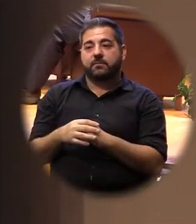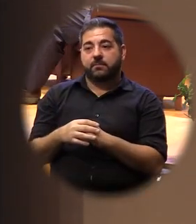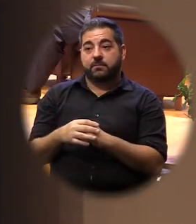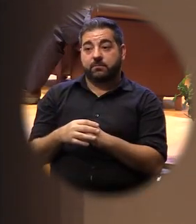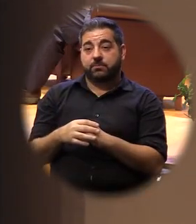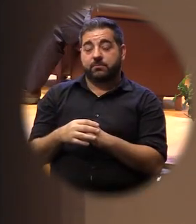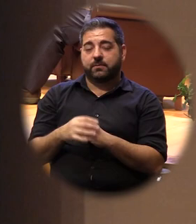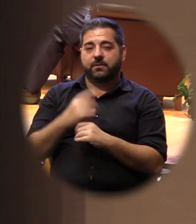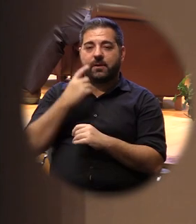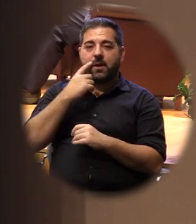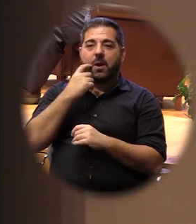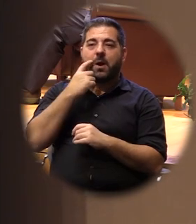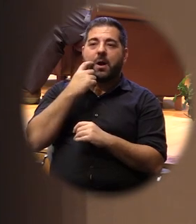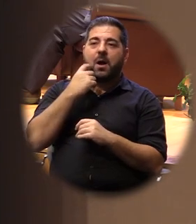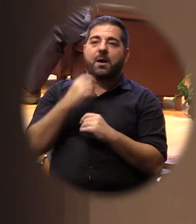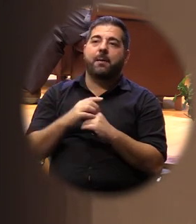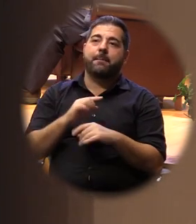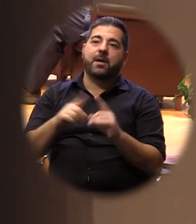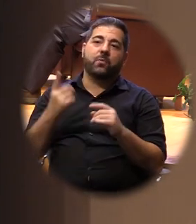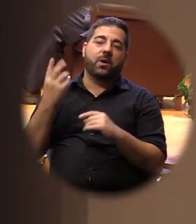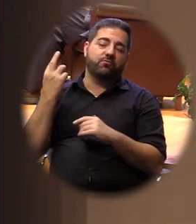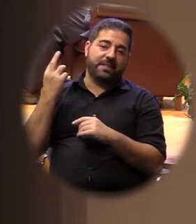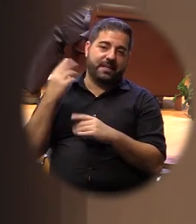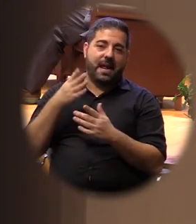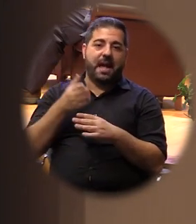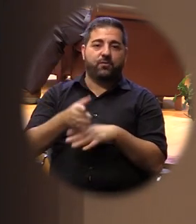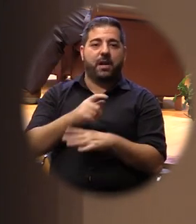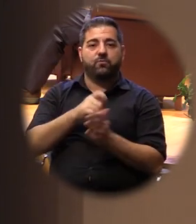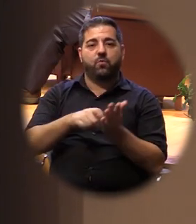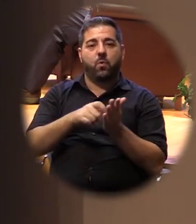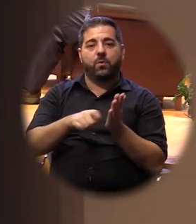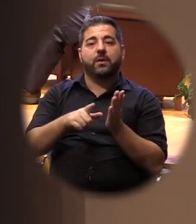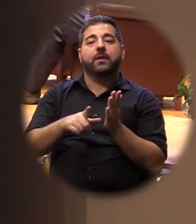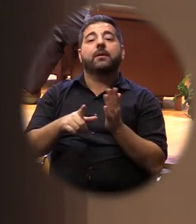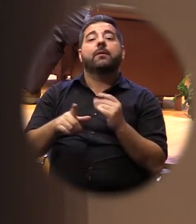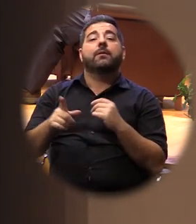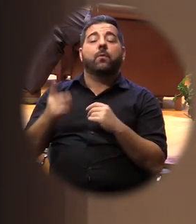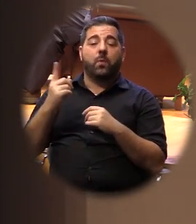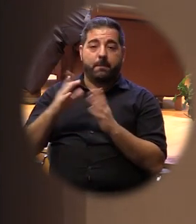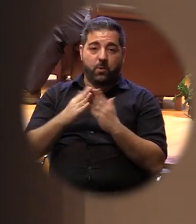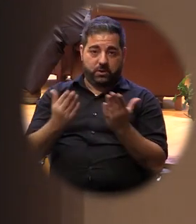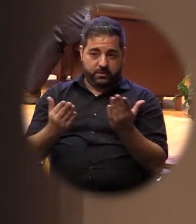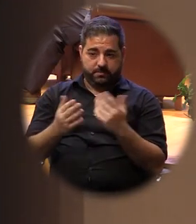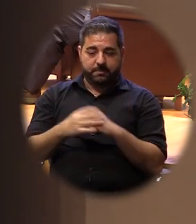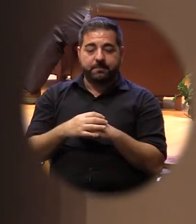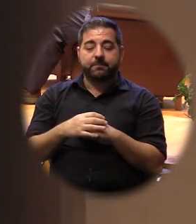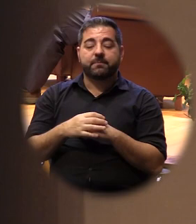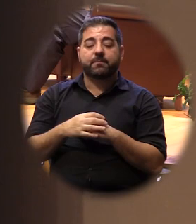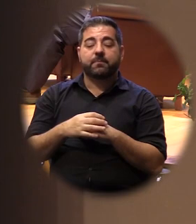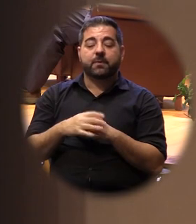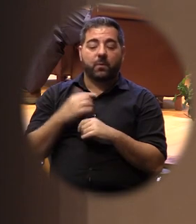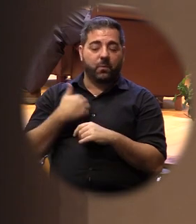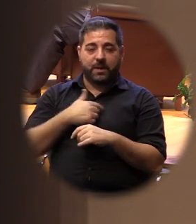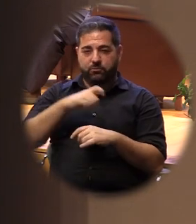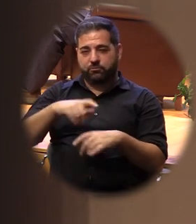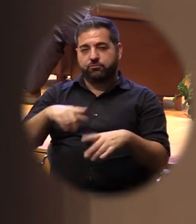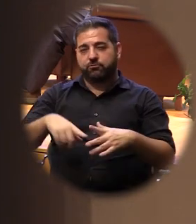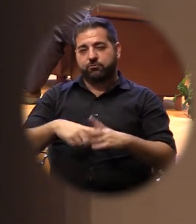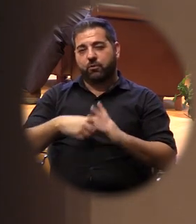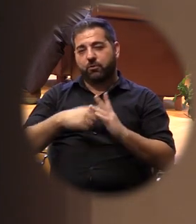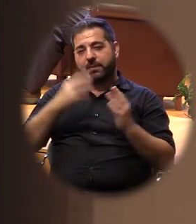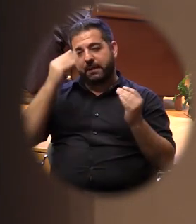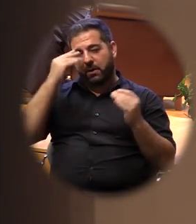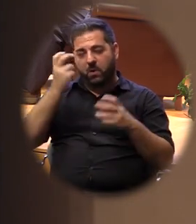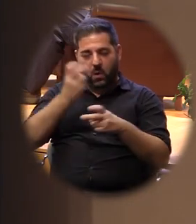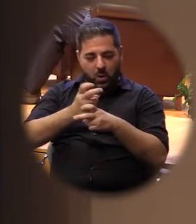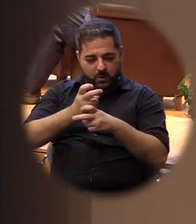But it's one of the reasons, after I wrote Myths of Gender, that I realized that that we had to start thinking much harder